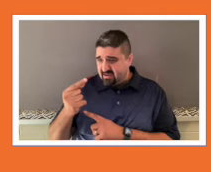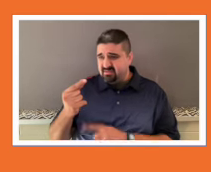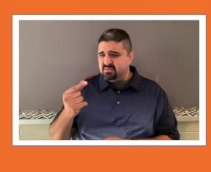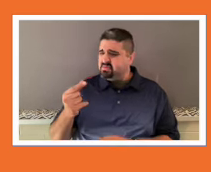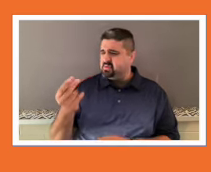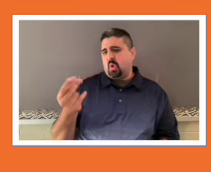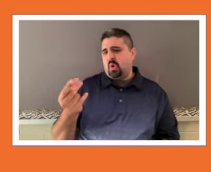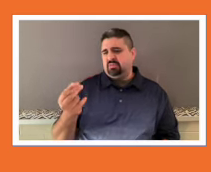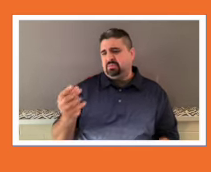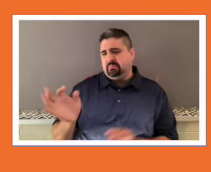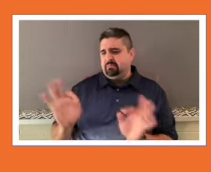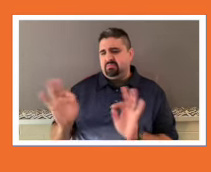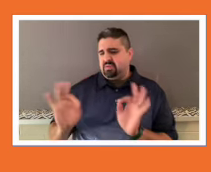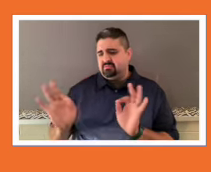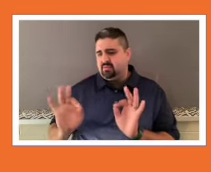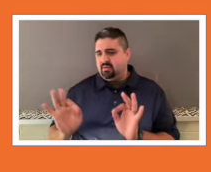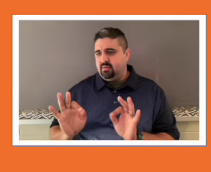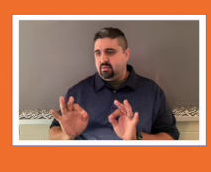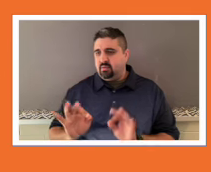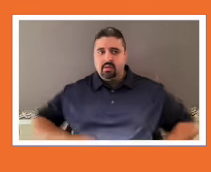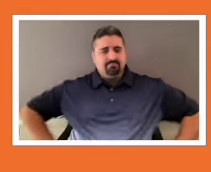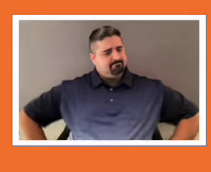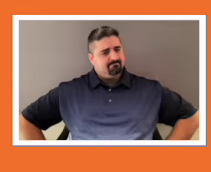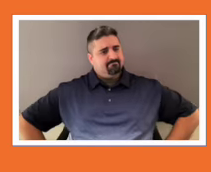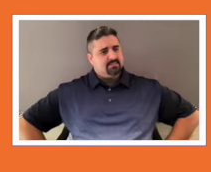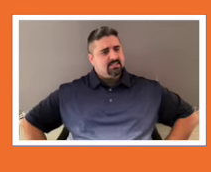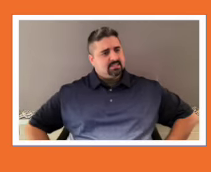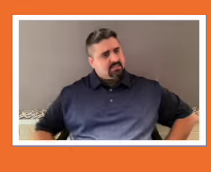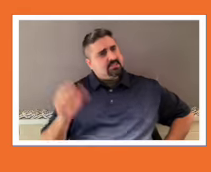But Fang doesn't count. He's a dog.